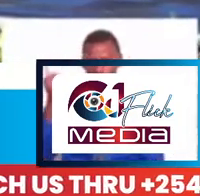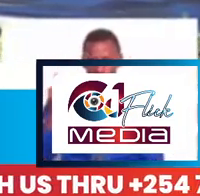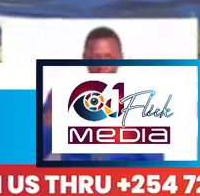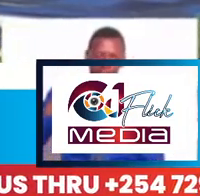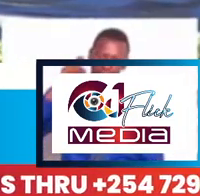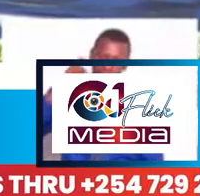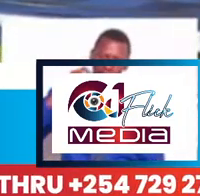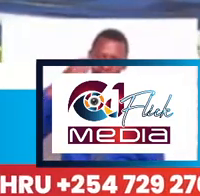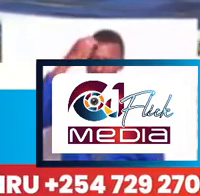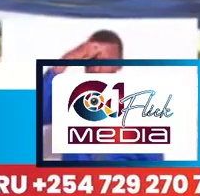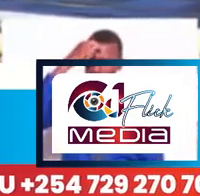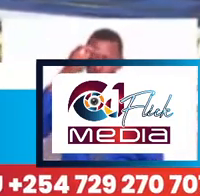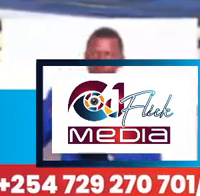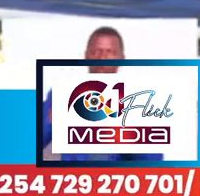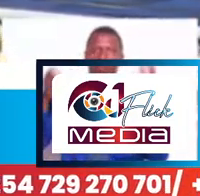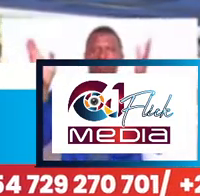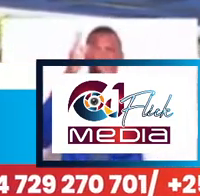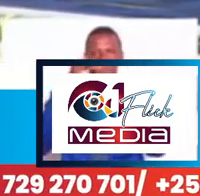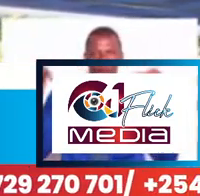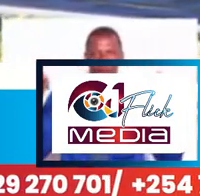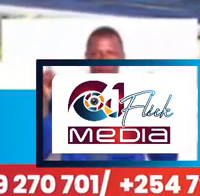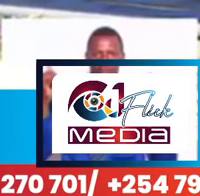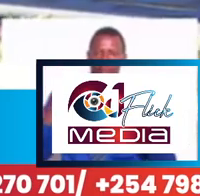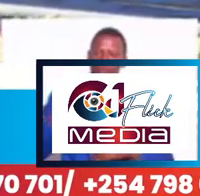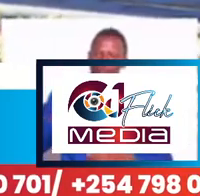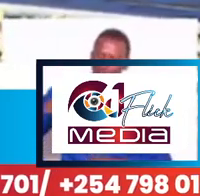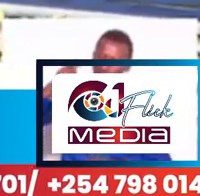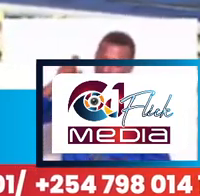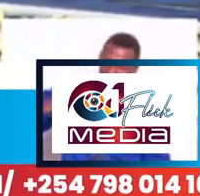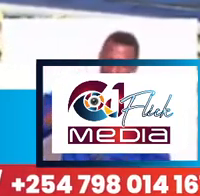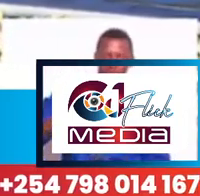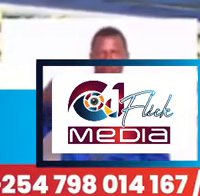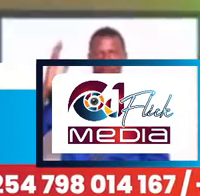above. We need God's wisdom.